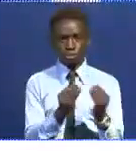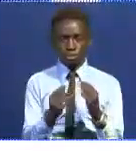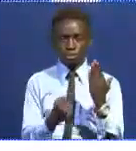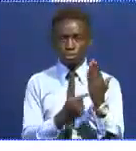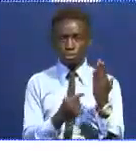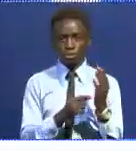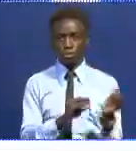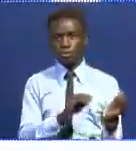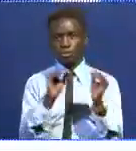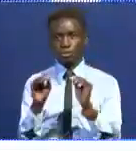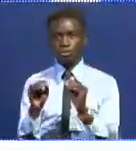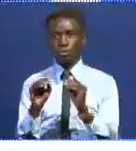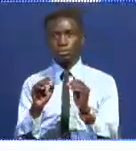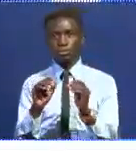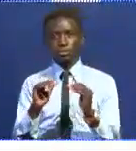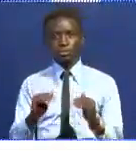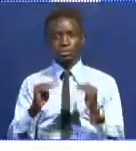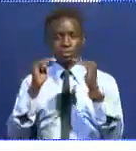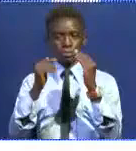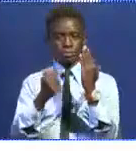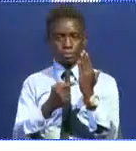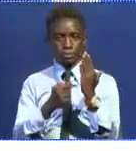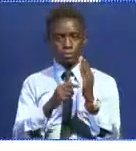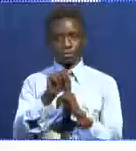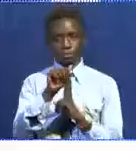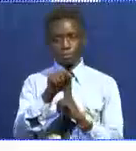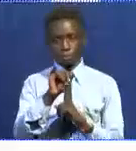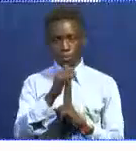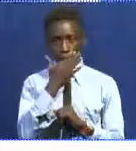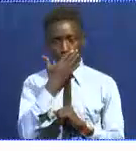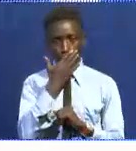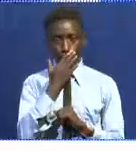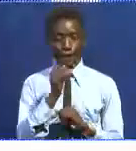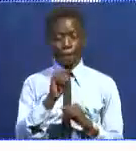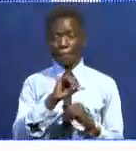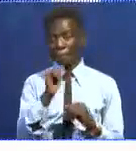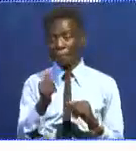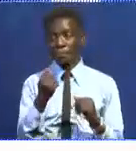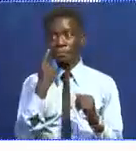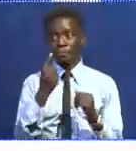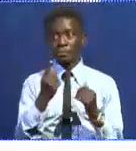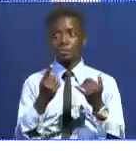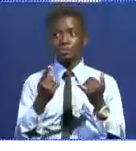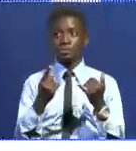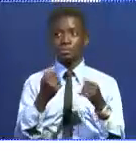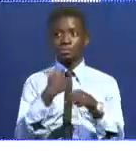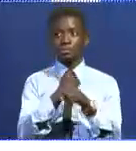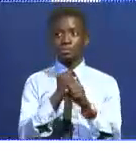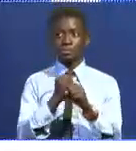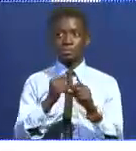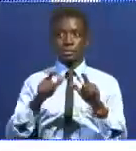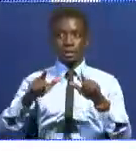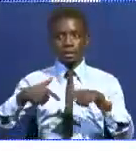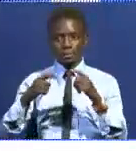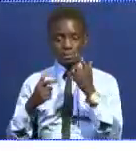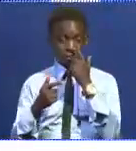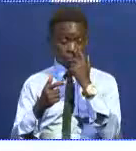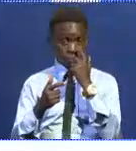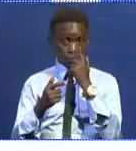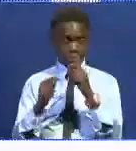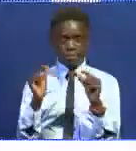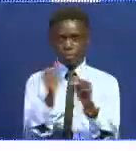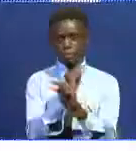advanced technologies, AI, distributed ledger tech to enable us to pay claims within minutes instead